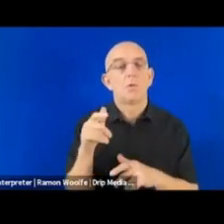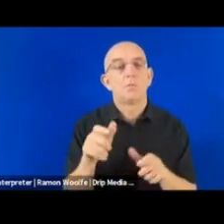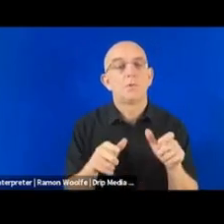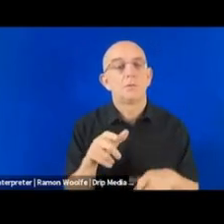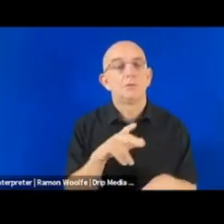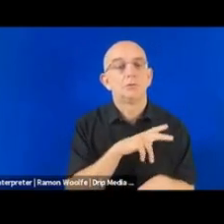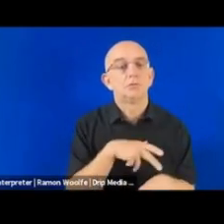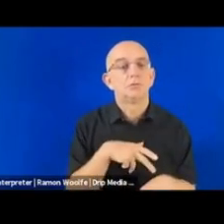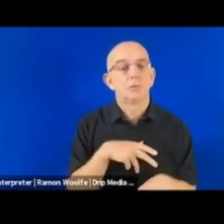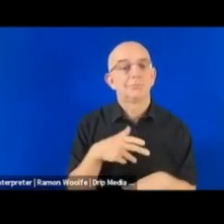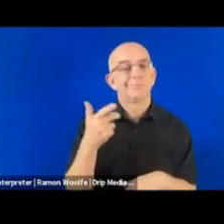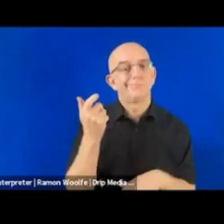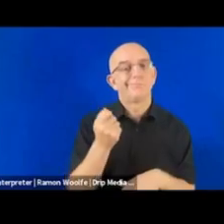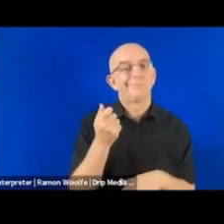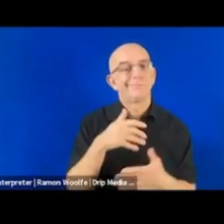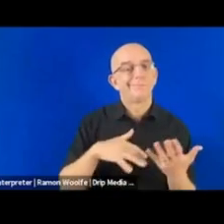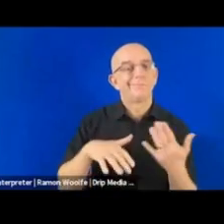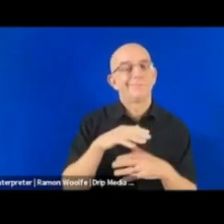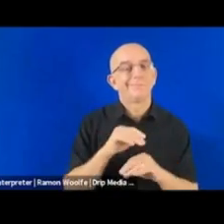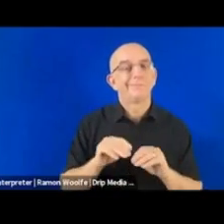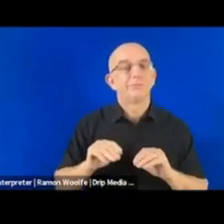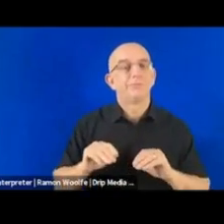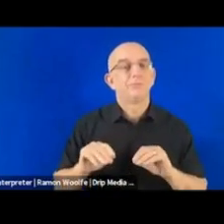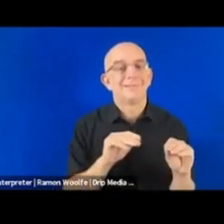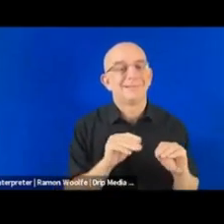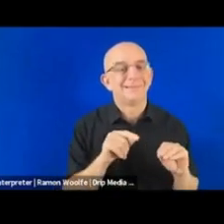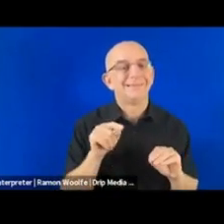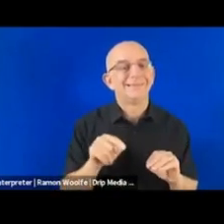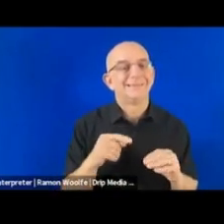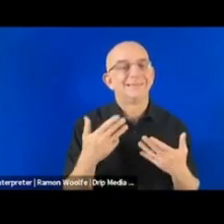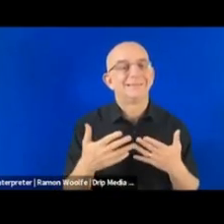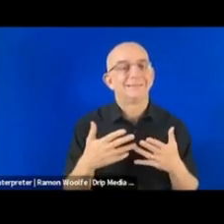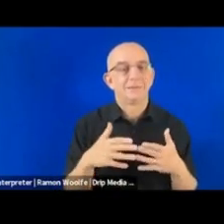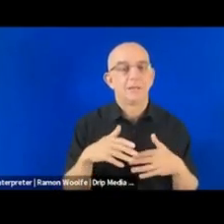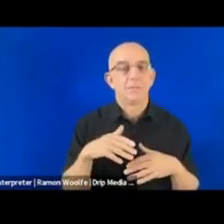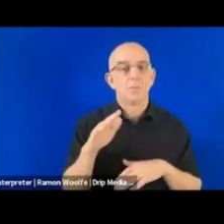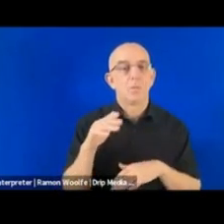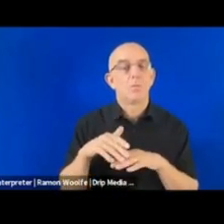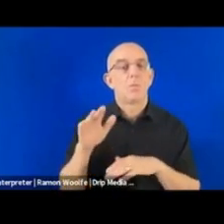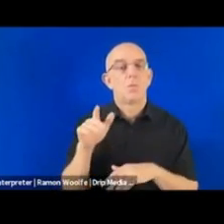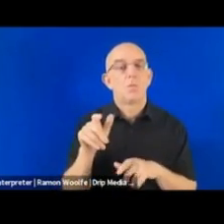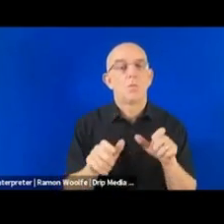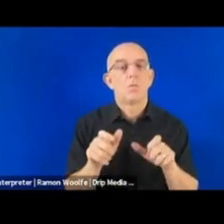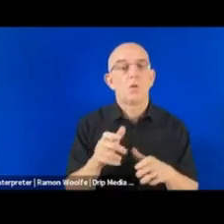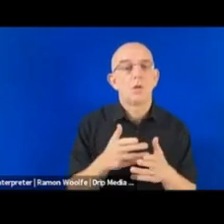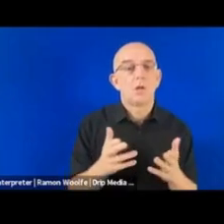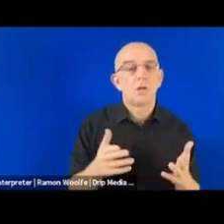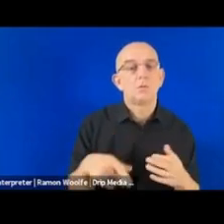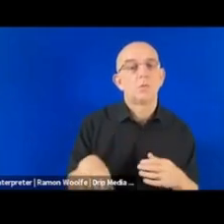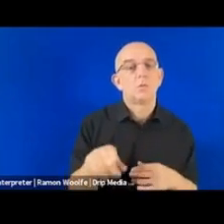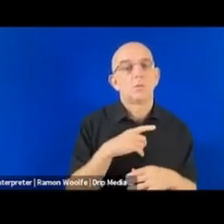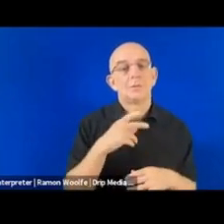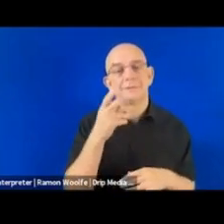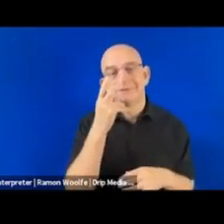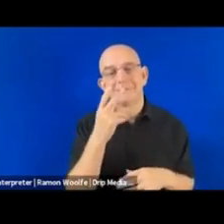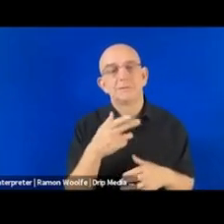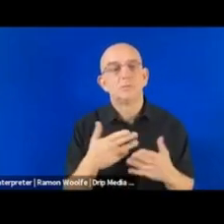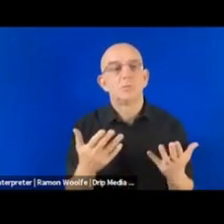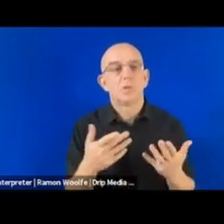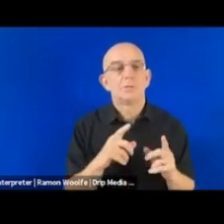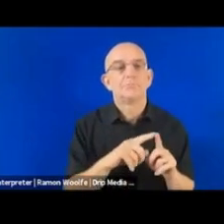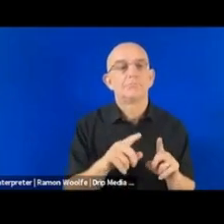the village savings and loan groups, but also the social protection, the social cash transfer program. So with